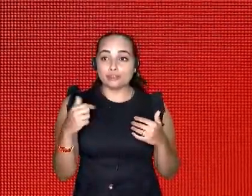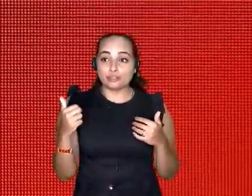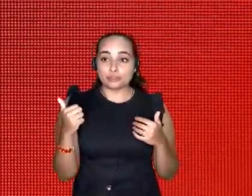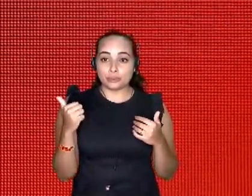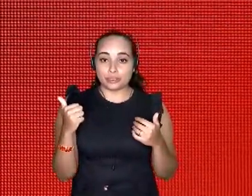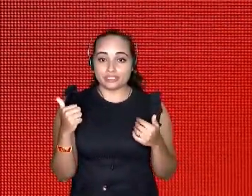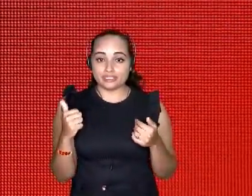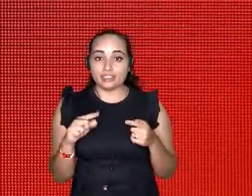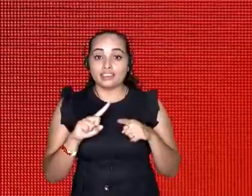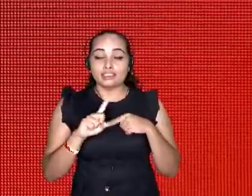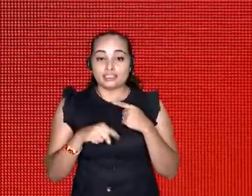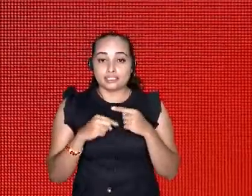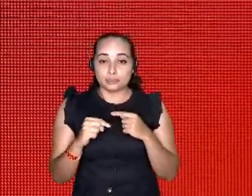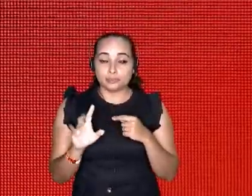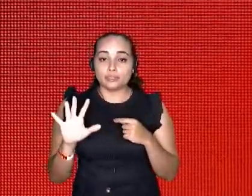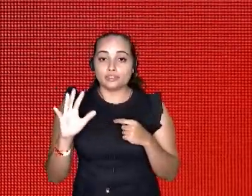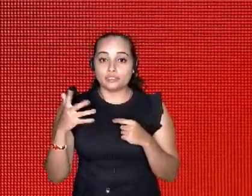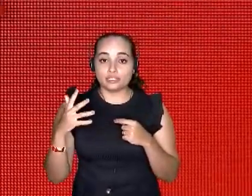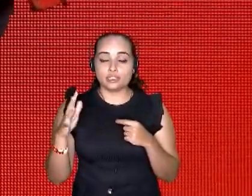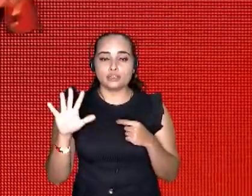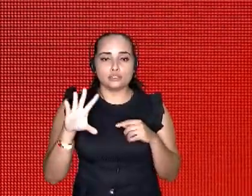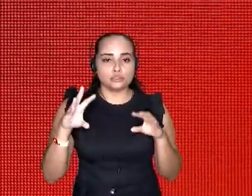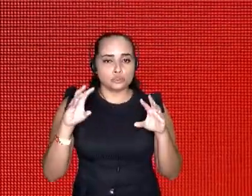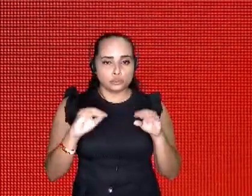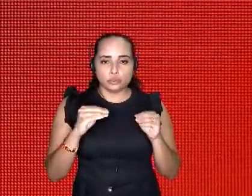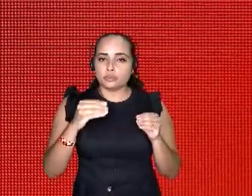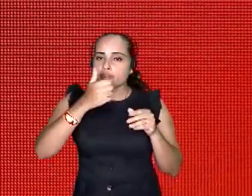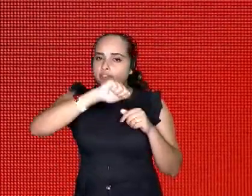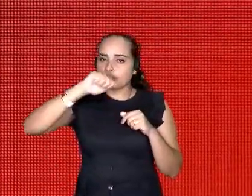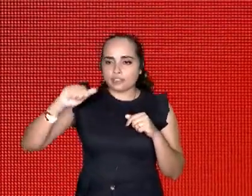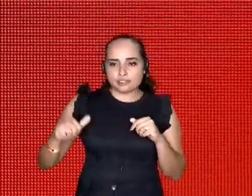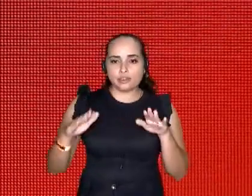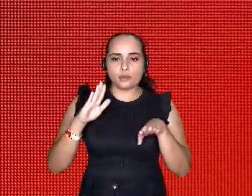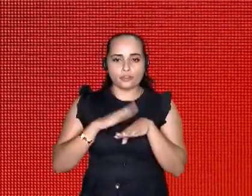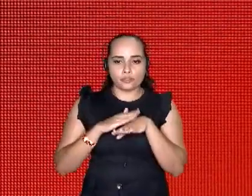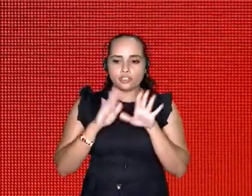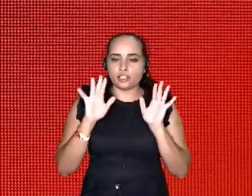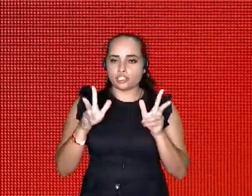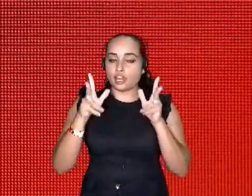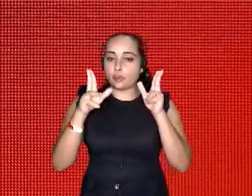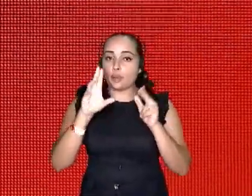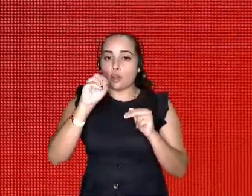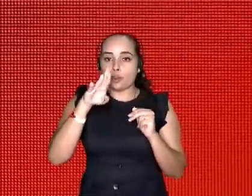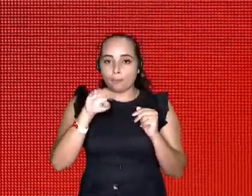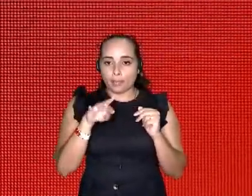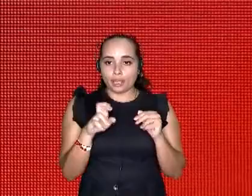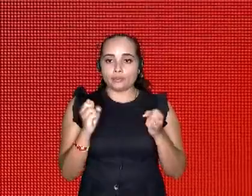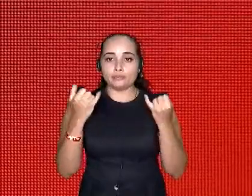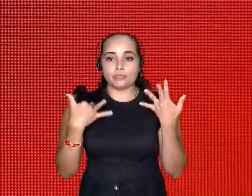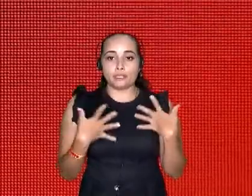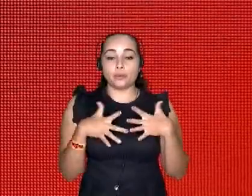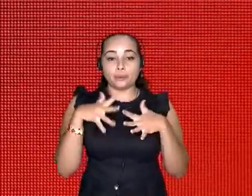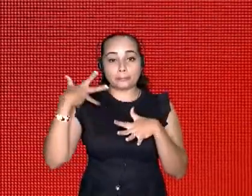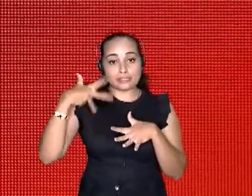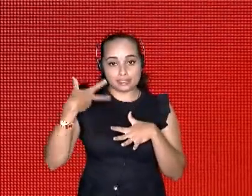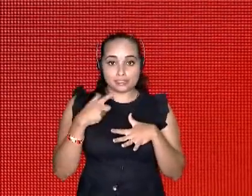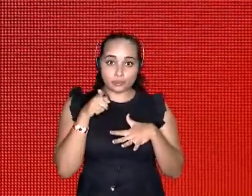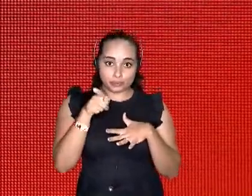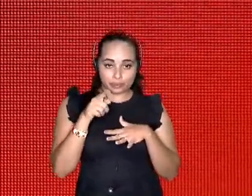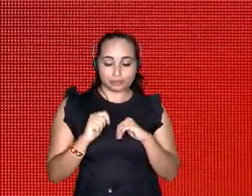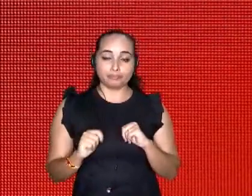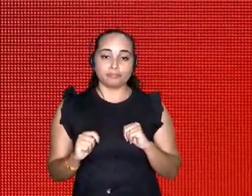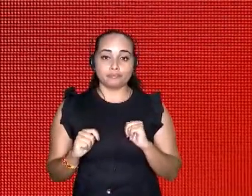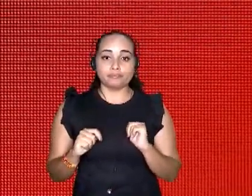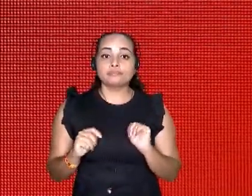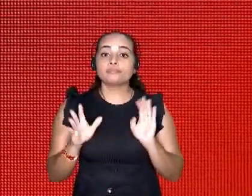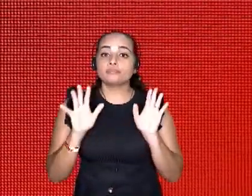all of this assessment was conducted, and as Romero did mention in his presentation, we conducted an